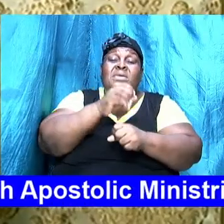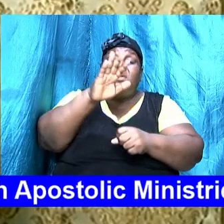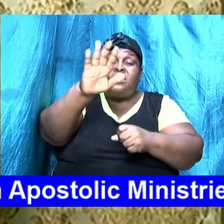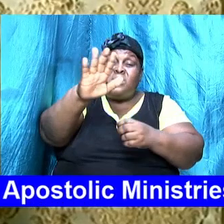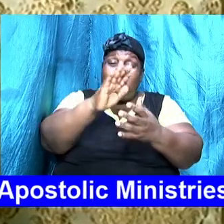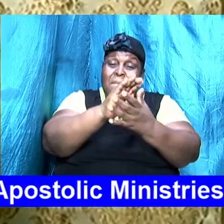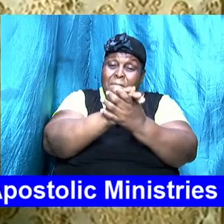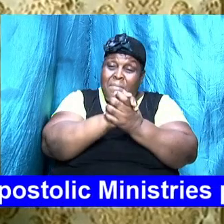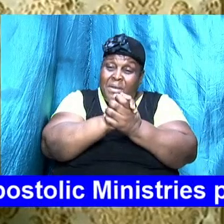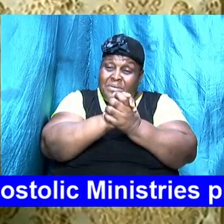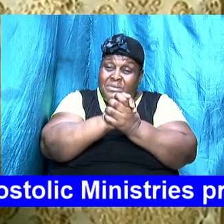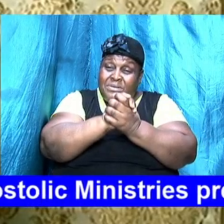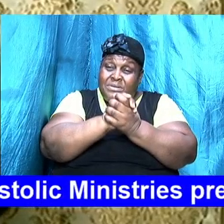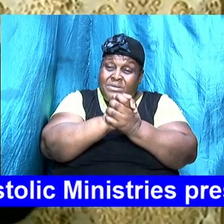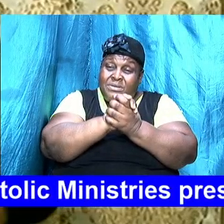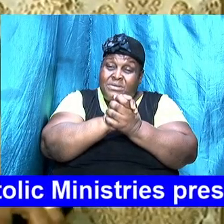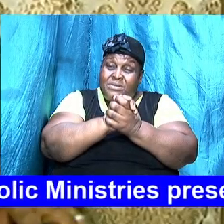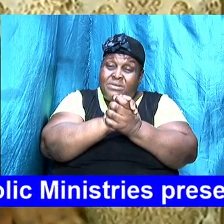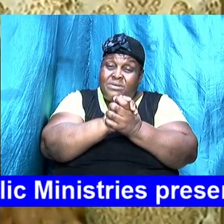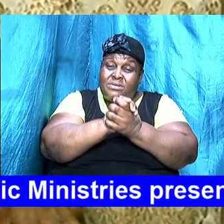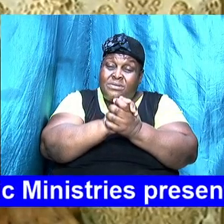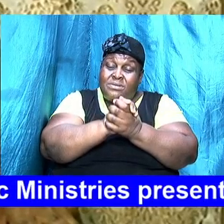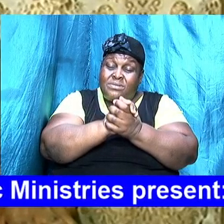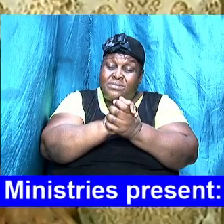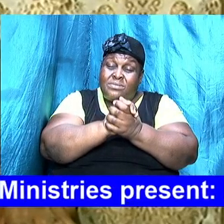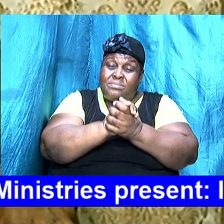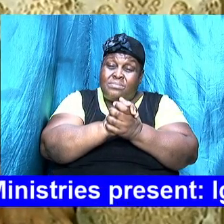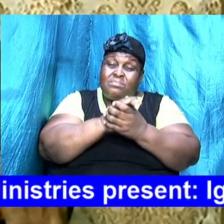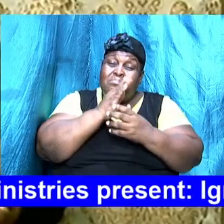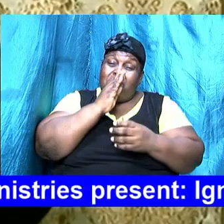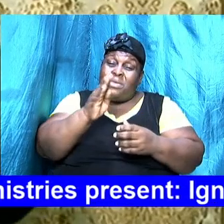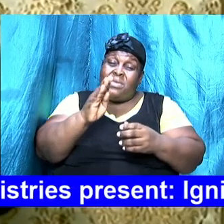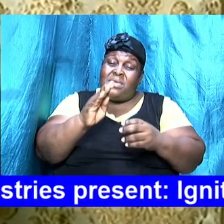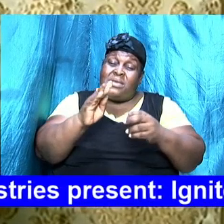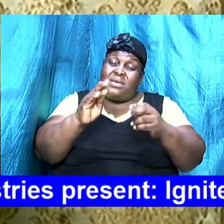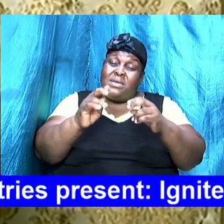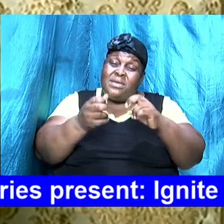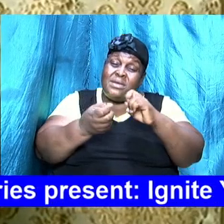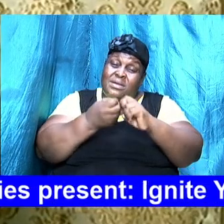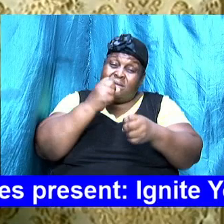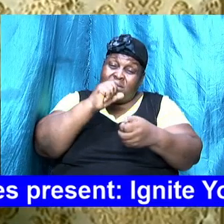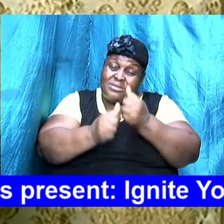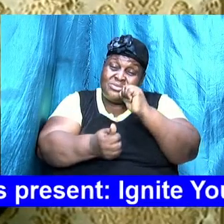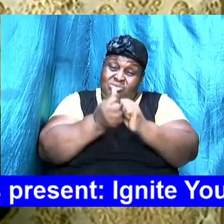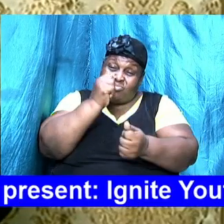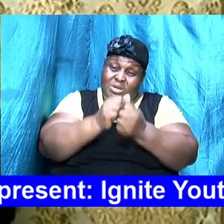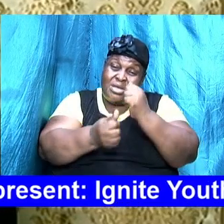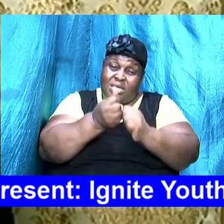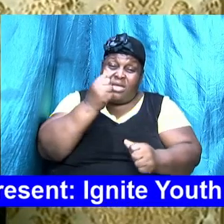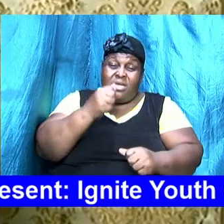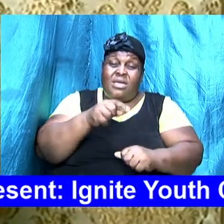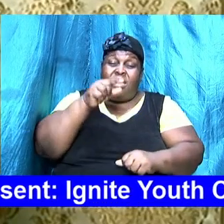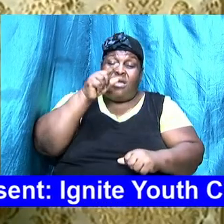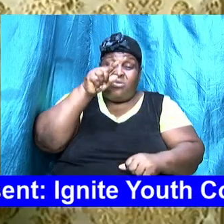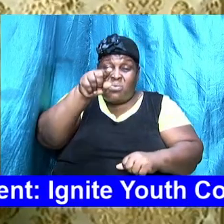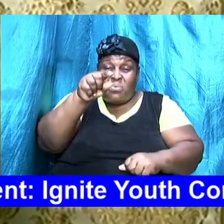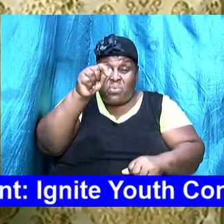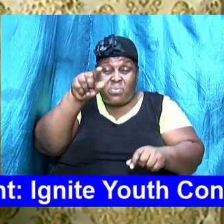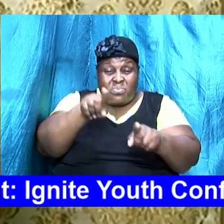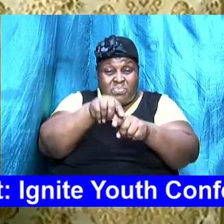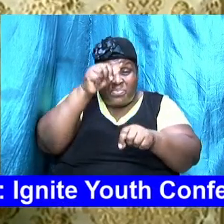be going through the mud, and you sit there as a man doing